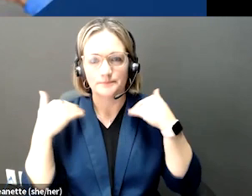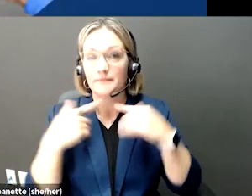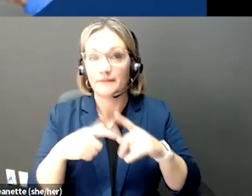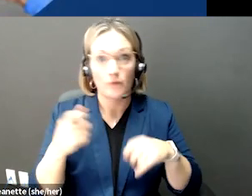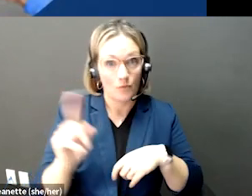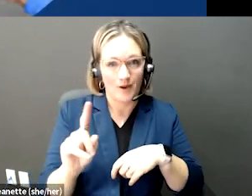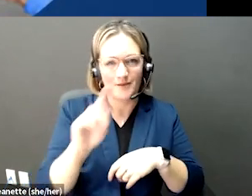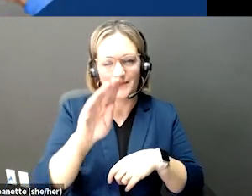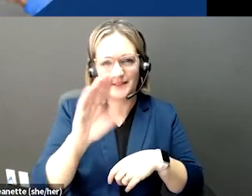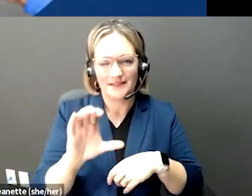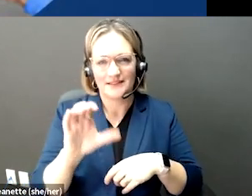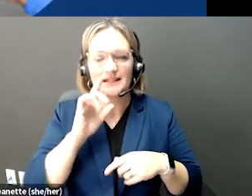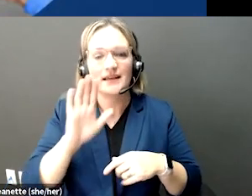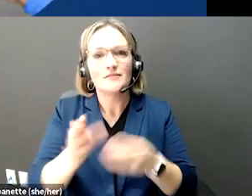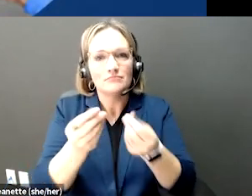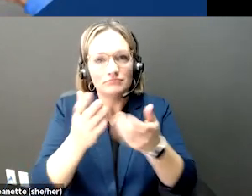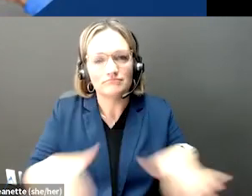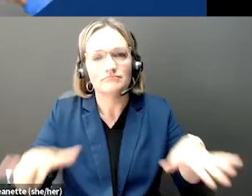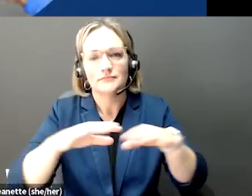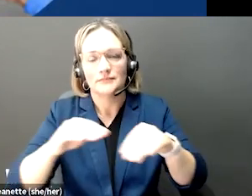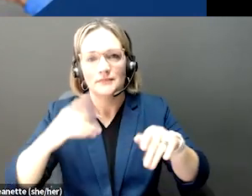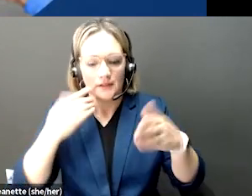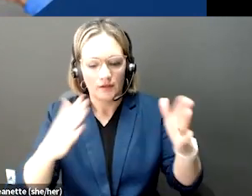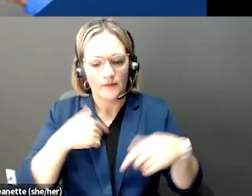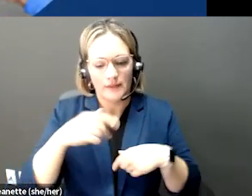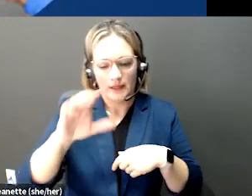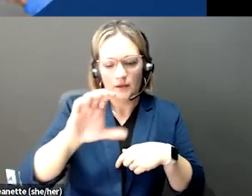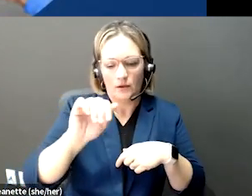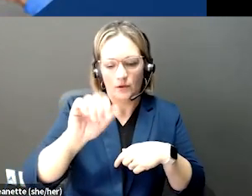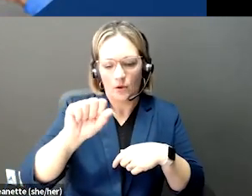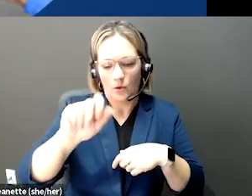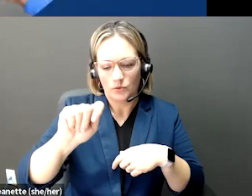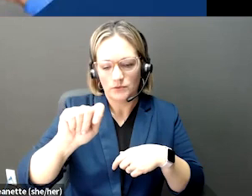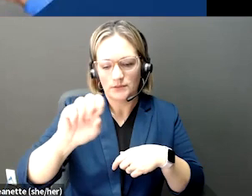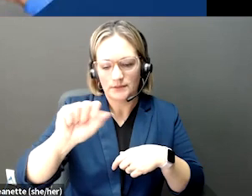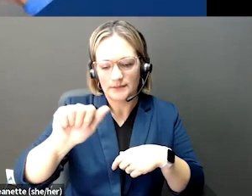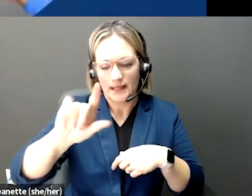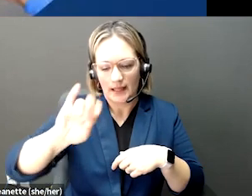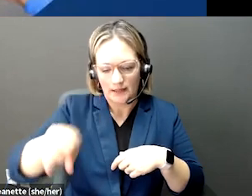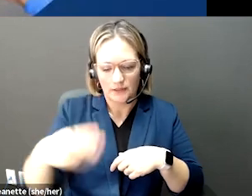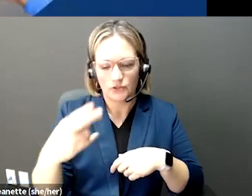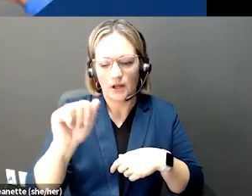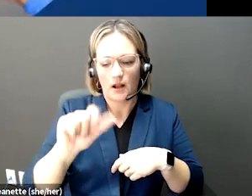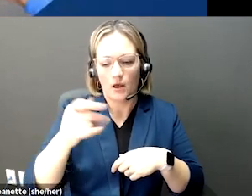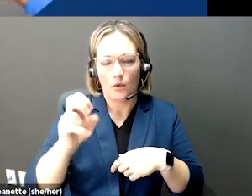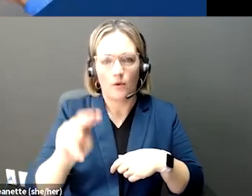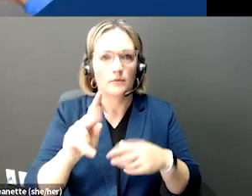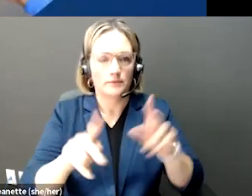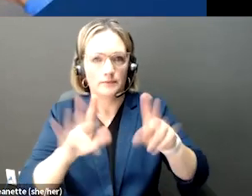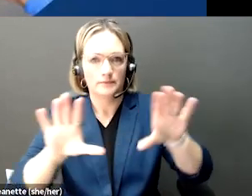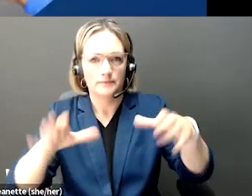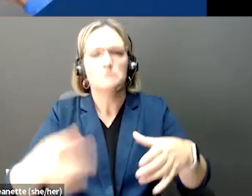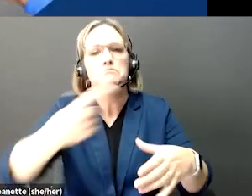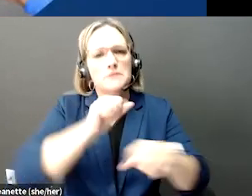Columbia, on the unceded lands of the Coast Salish and Algonquin peoples. I've been a part of the Canadian Union of Postal Workers for